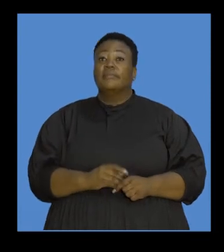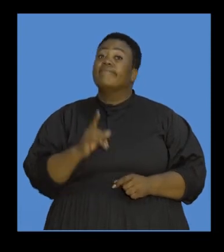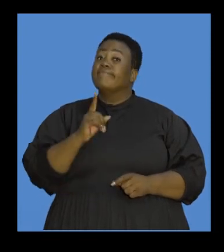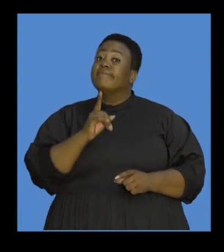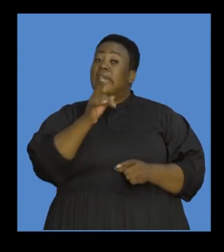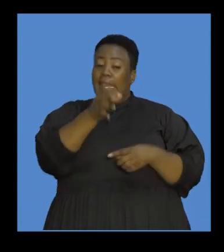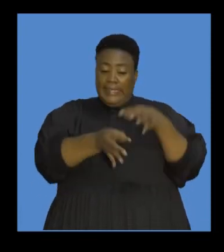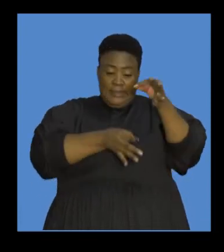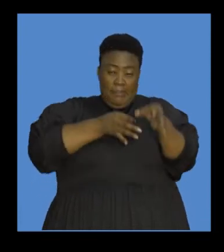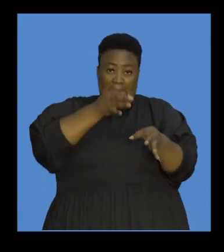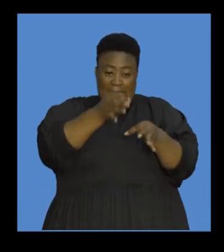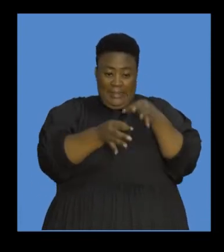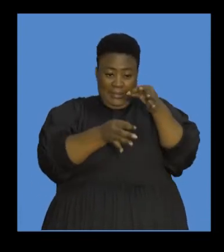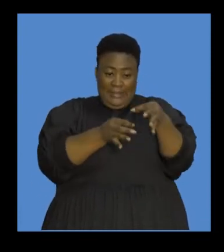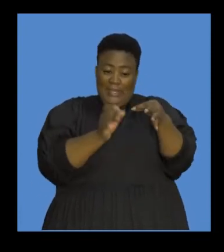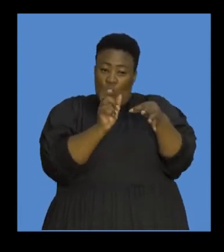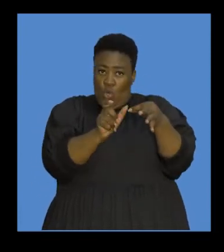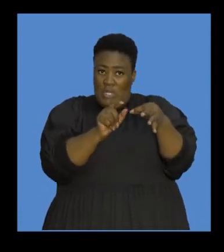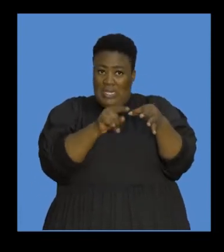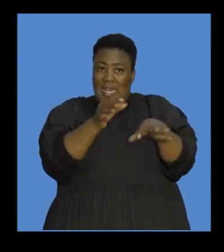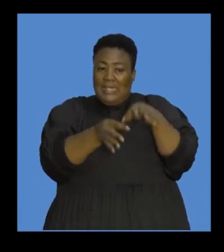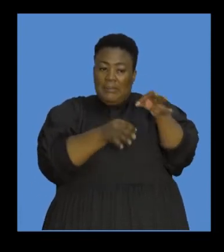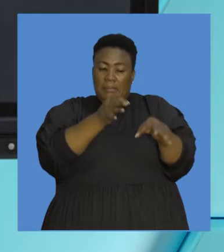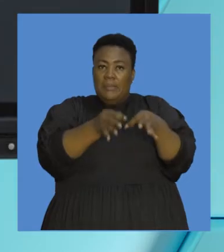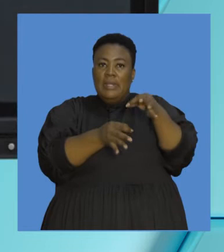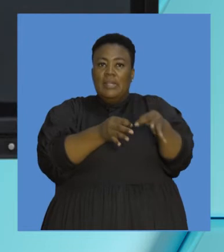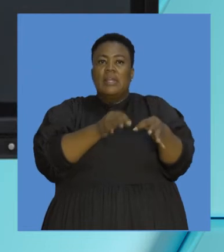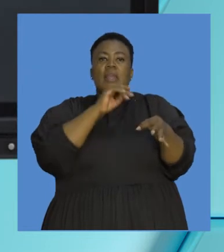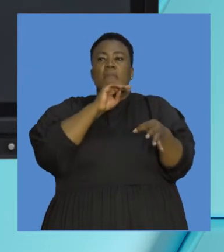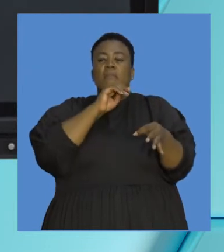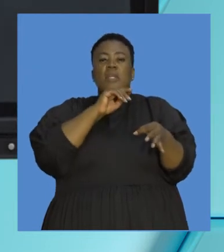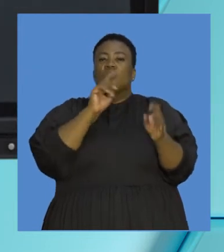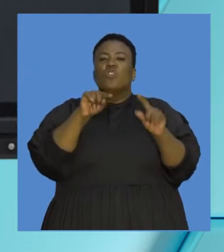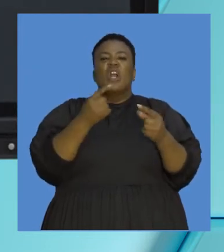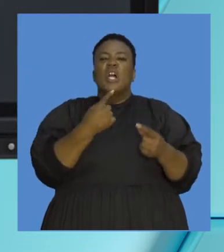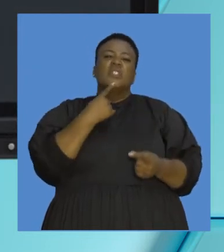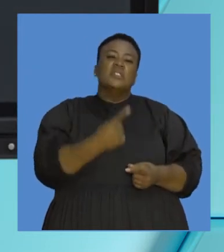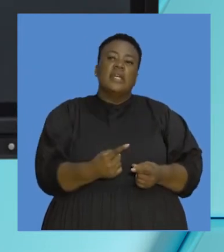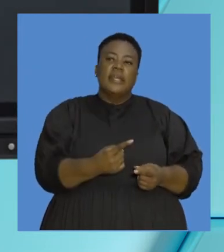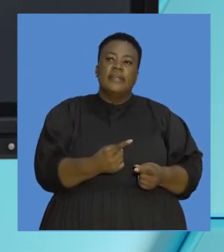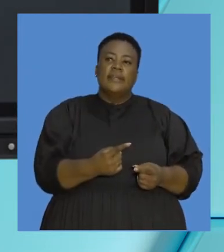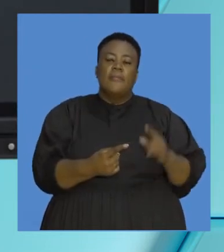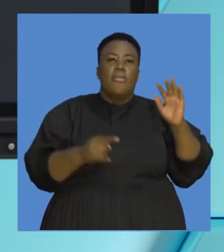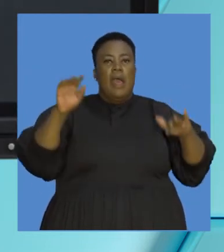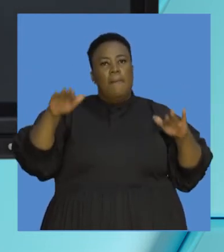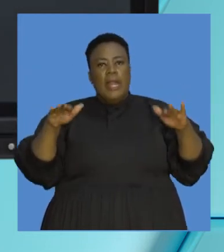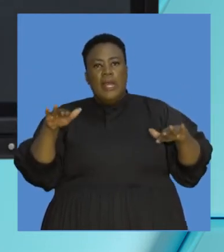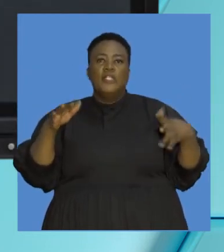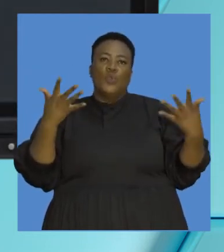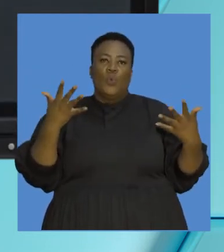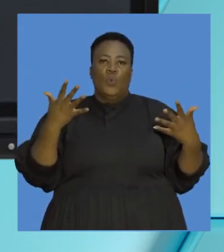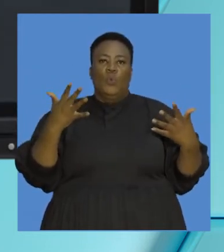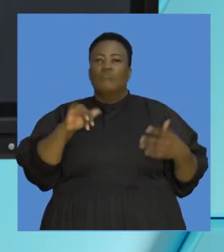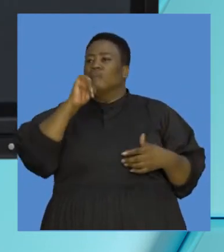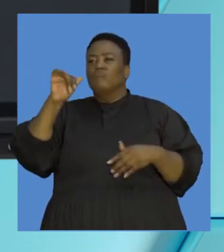Explain. The word explain means that you can't just say balanced or unbalanced. It means